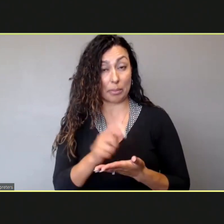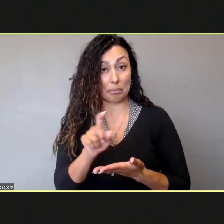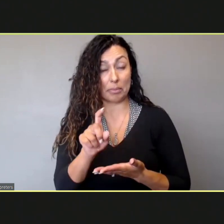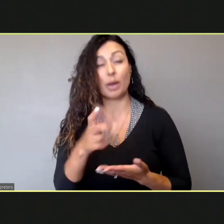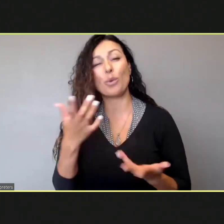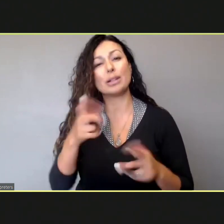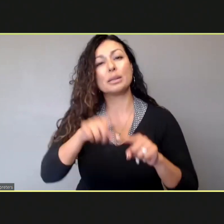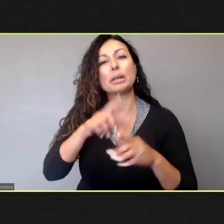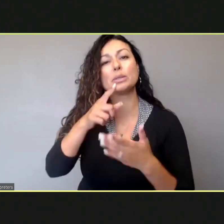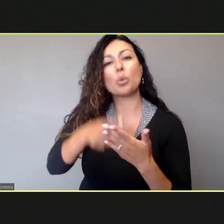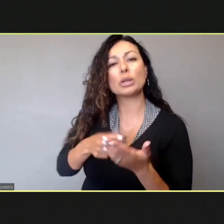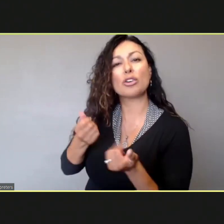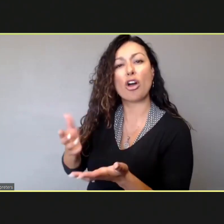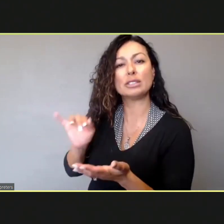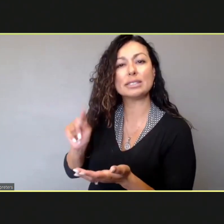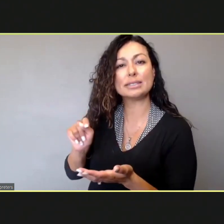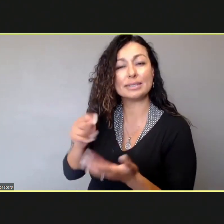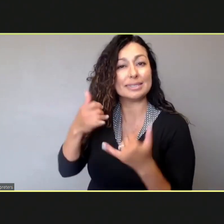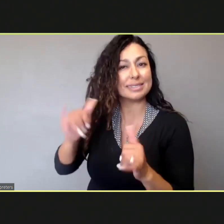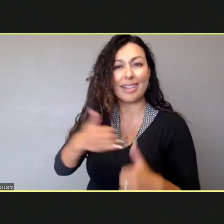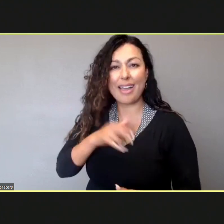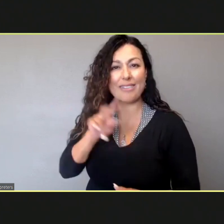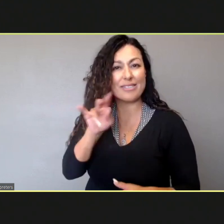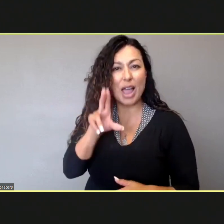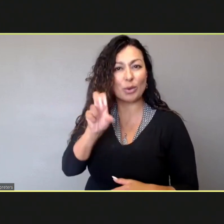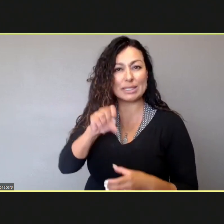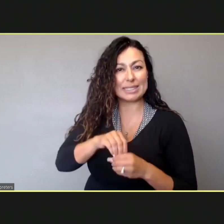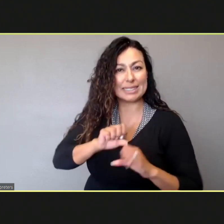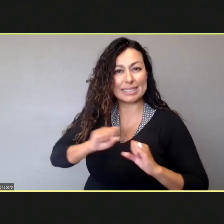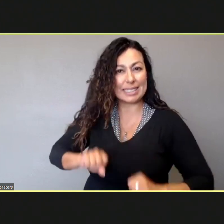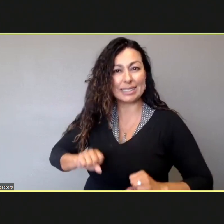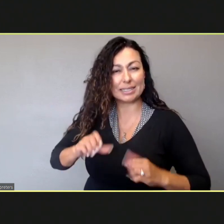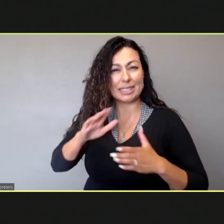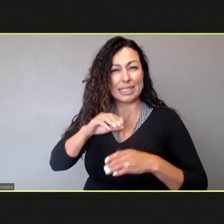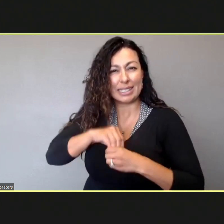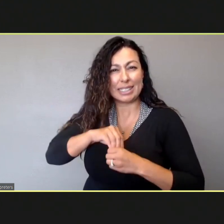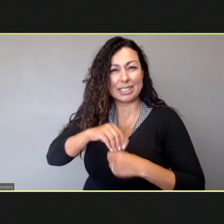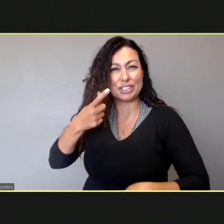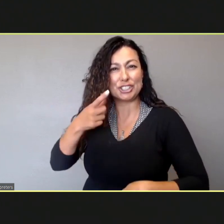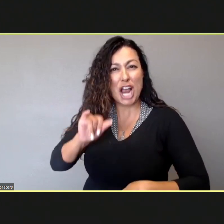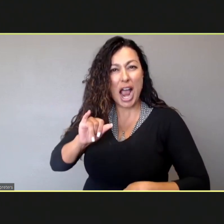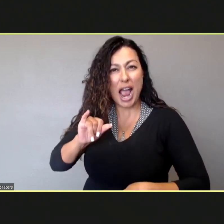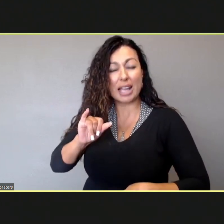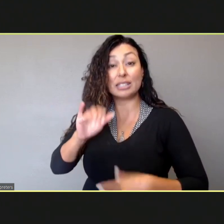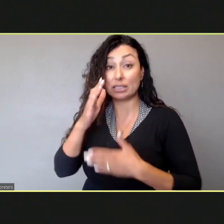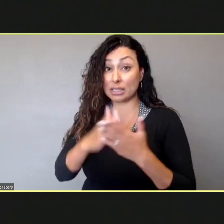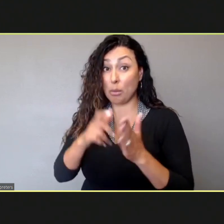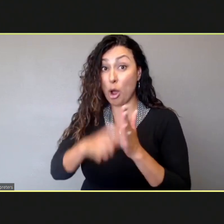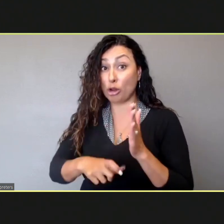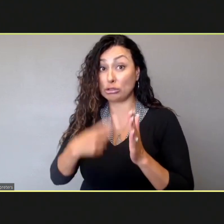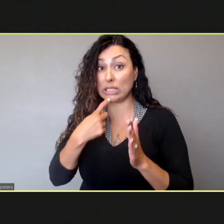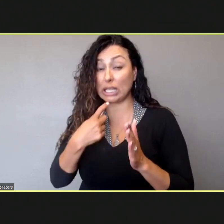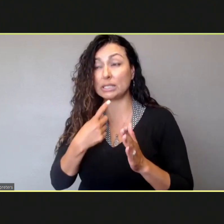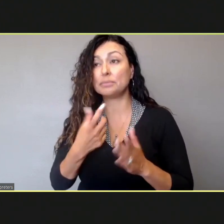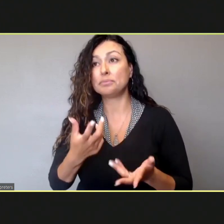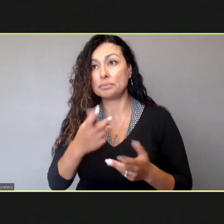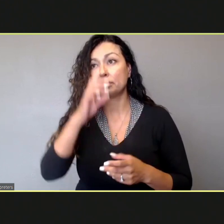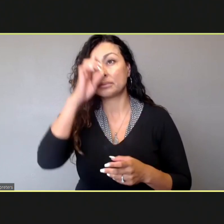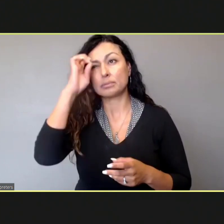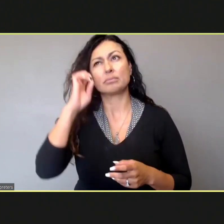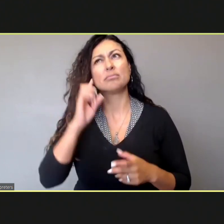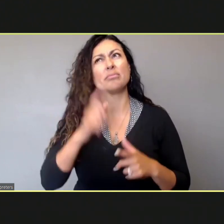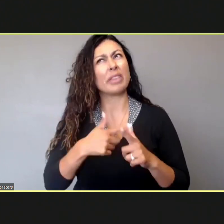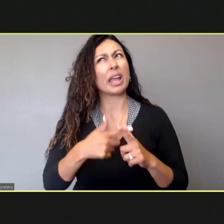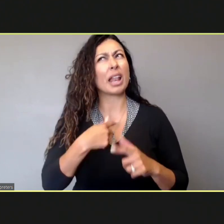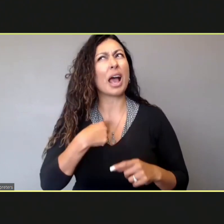it. If you still have virus in your system, like in your intestinal tract, according to some articles, then I think